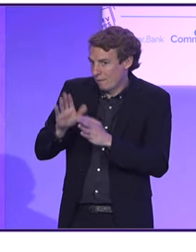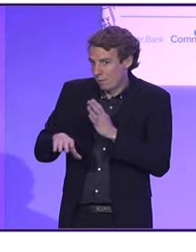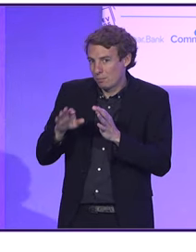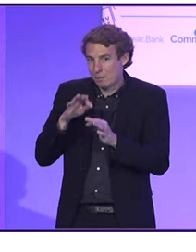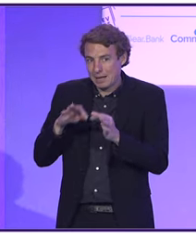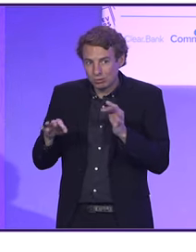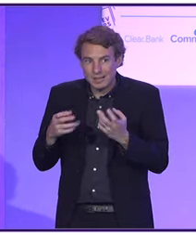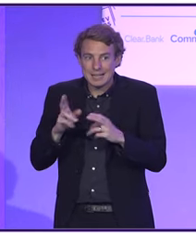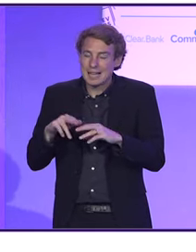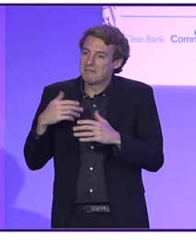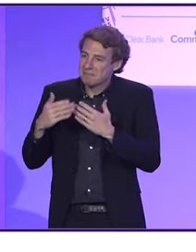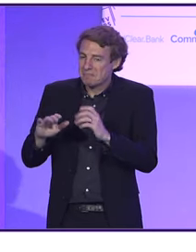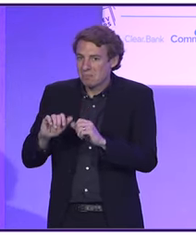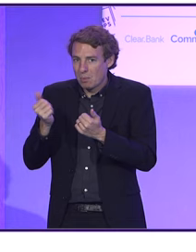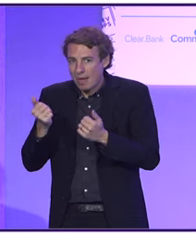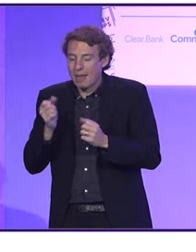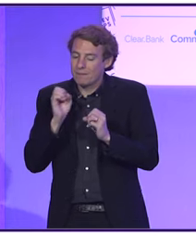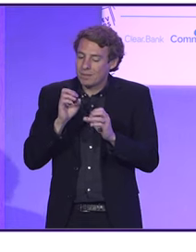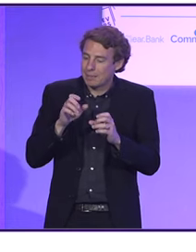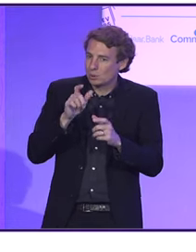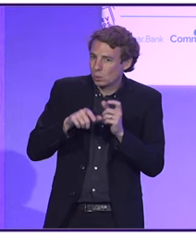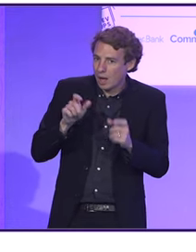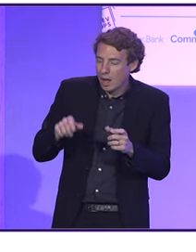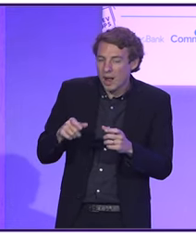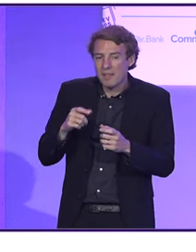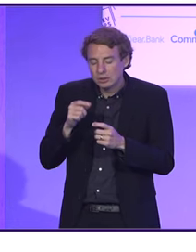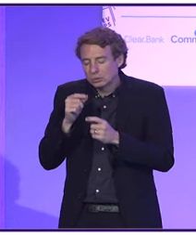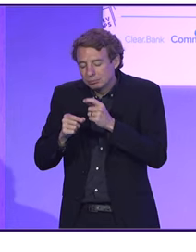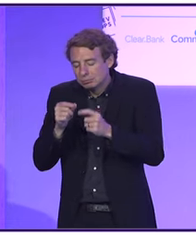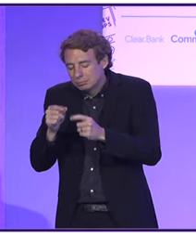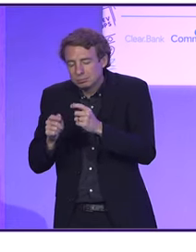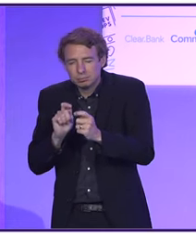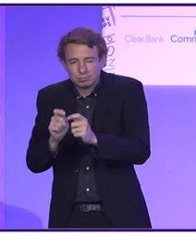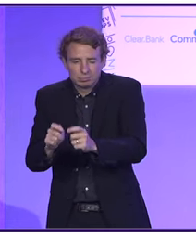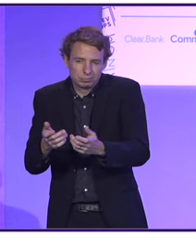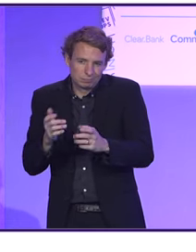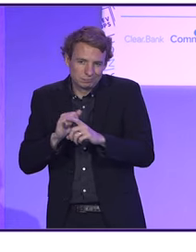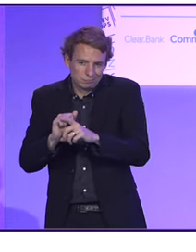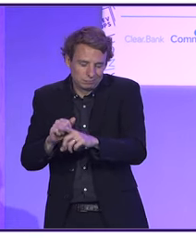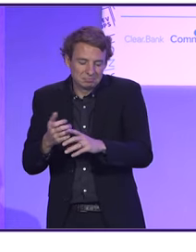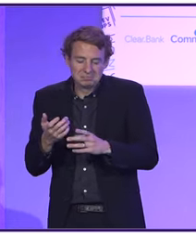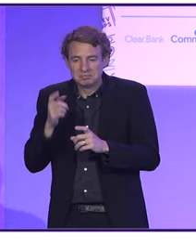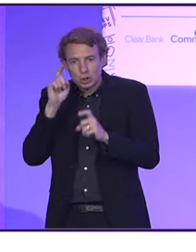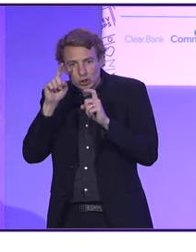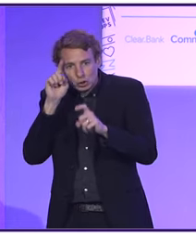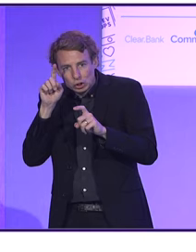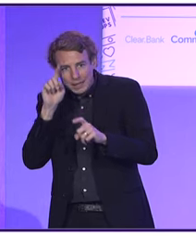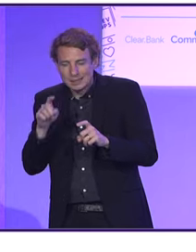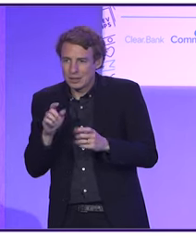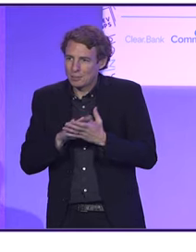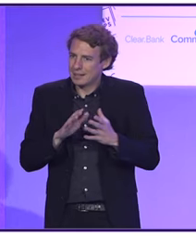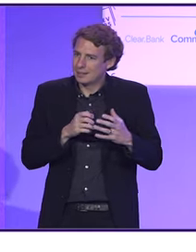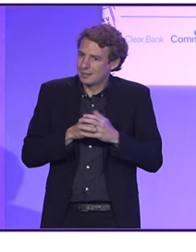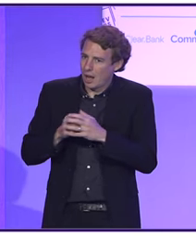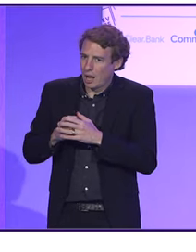all goes well, then they'll take that data, feed it back to the client, and basically just iterate and make more suggestions for just to break down silos and